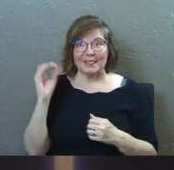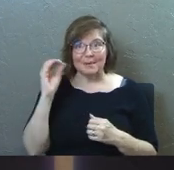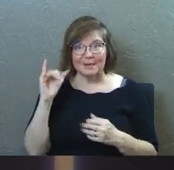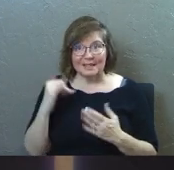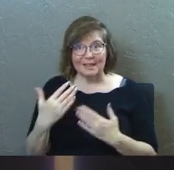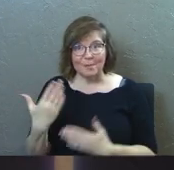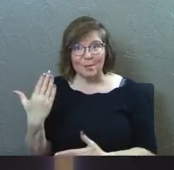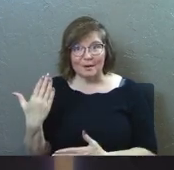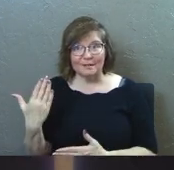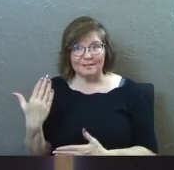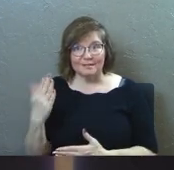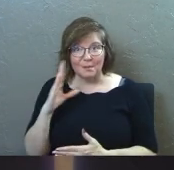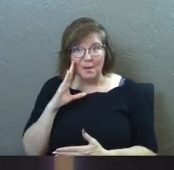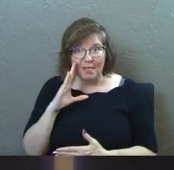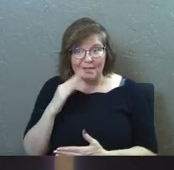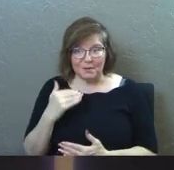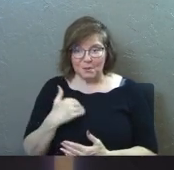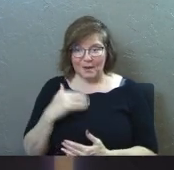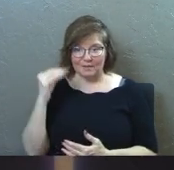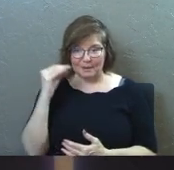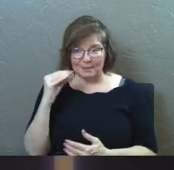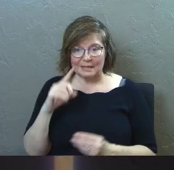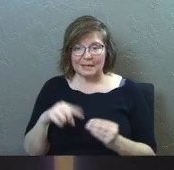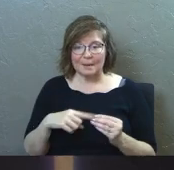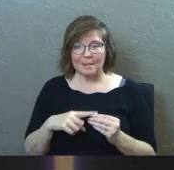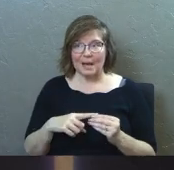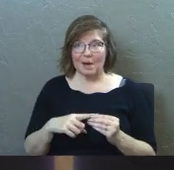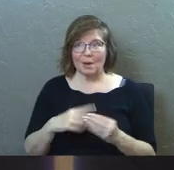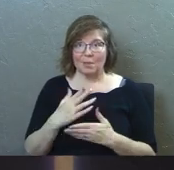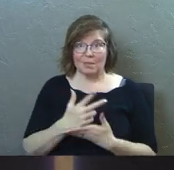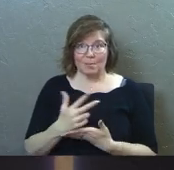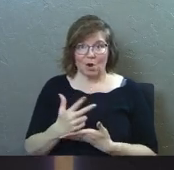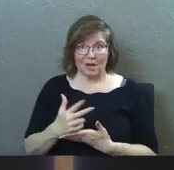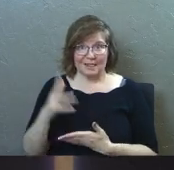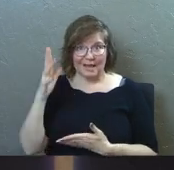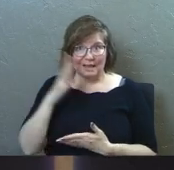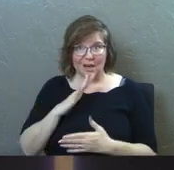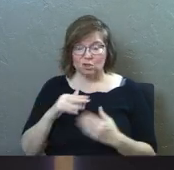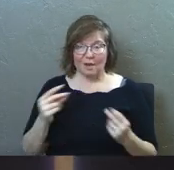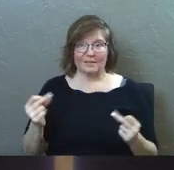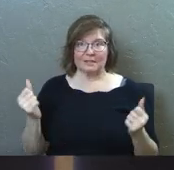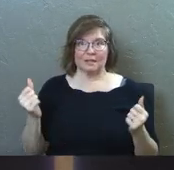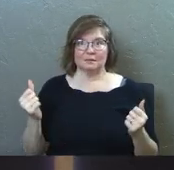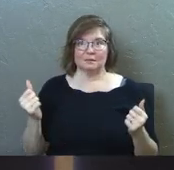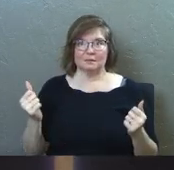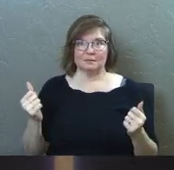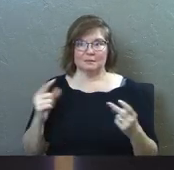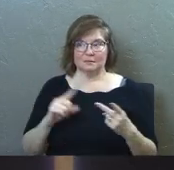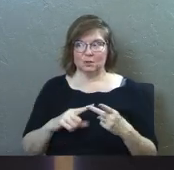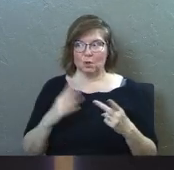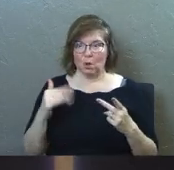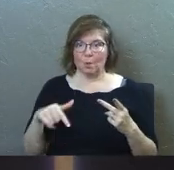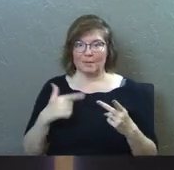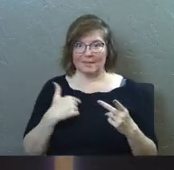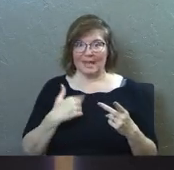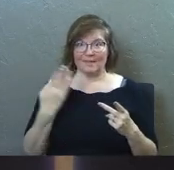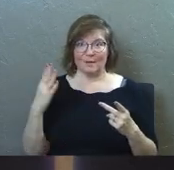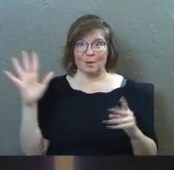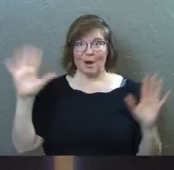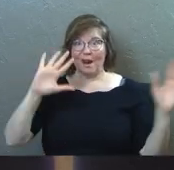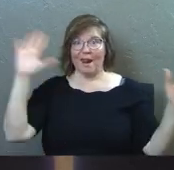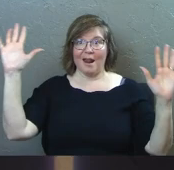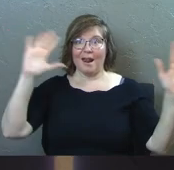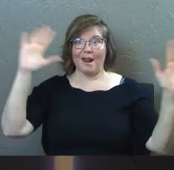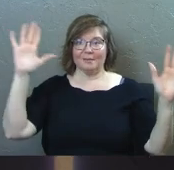opinions that morning. You're gonna have an opinion about the parking lot guys all of a sudden. You're gonna hope that they got those blue